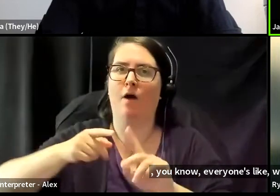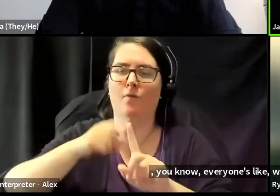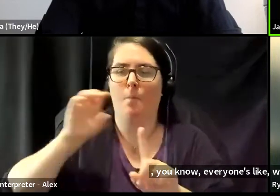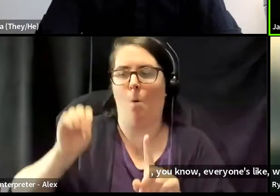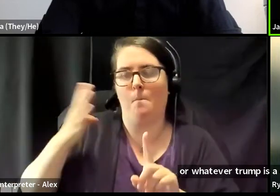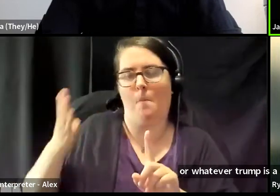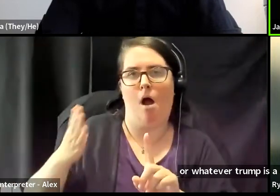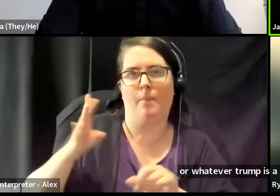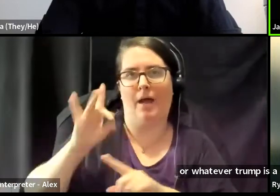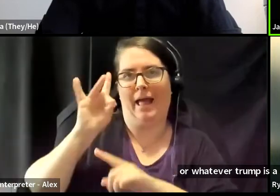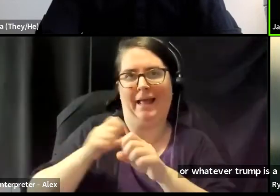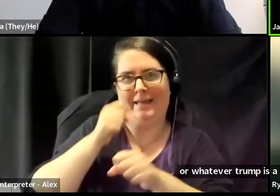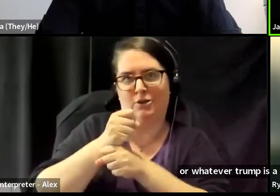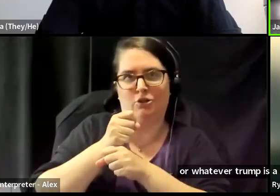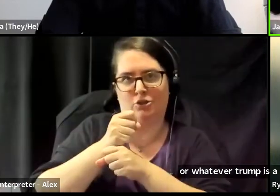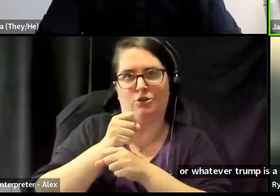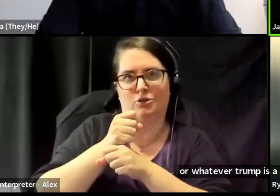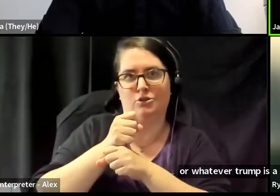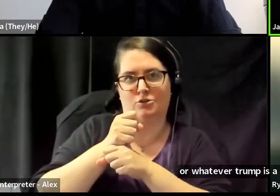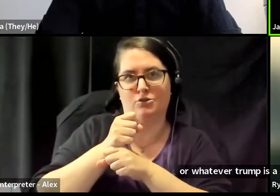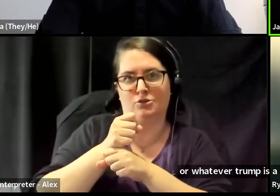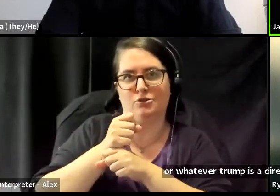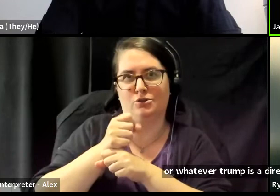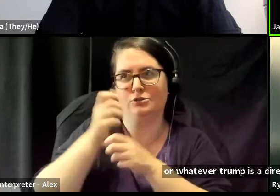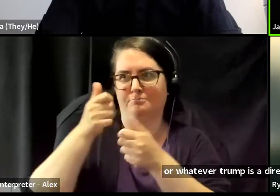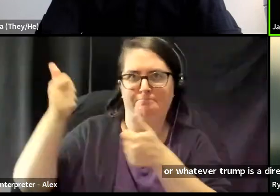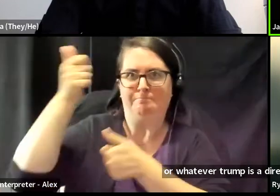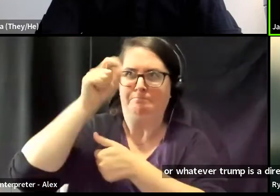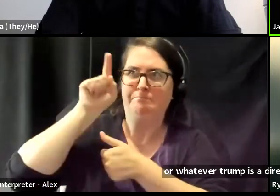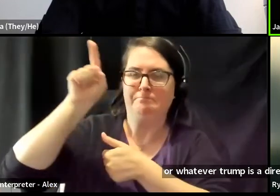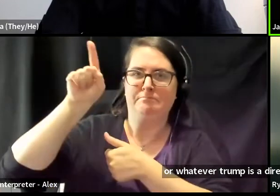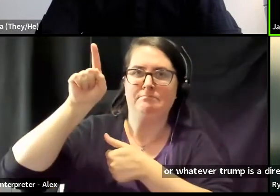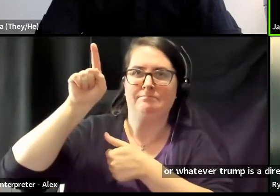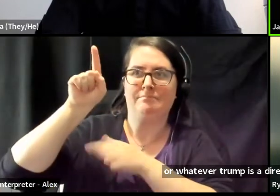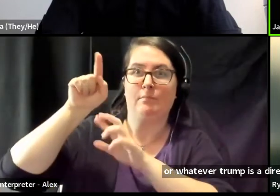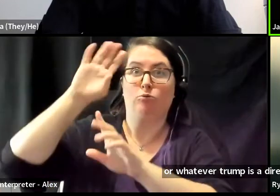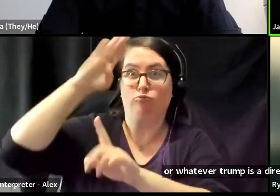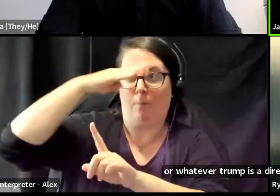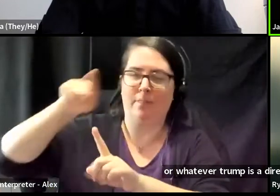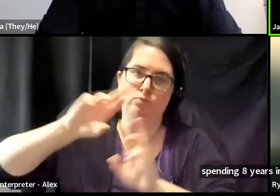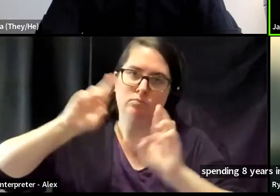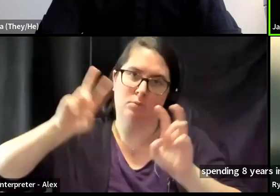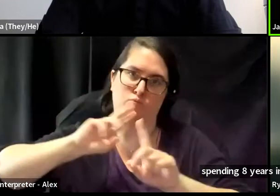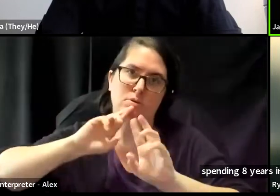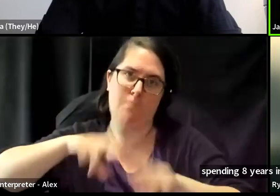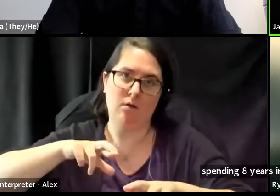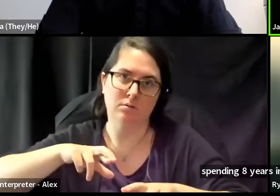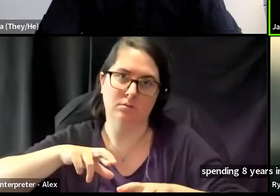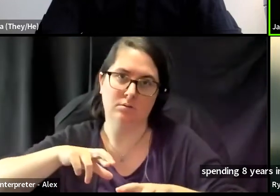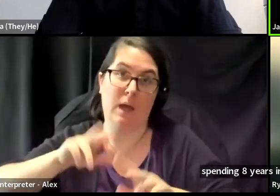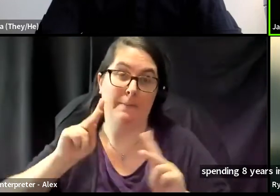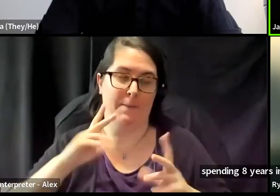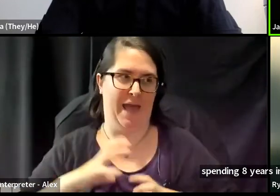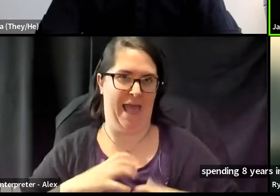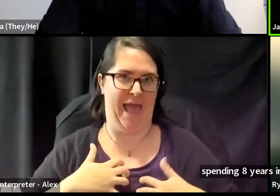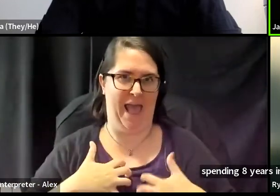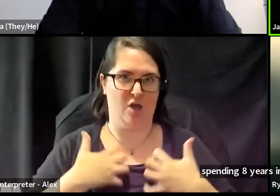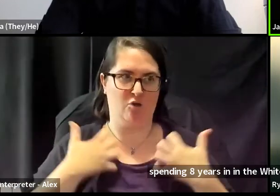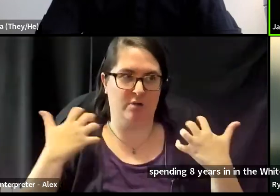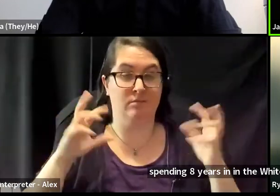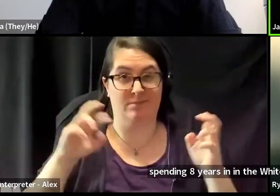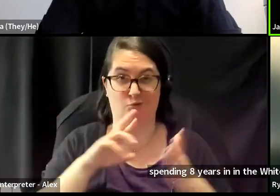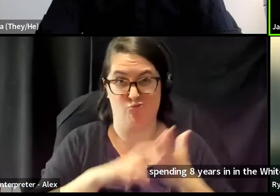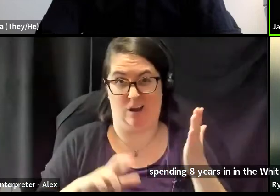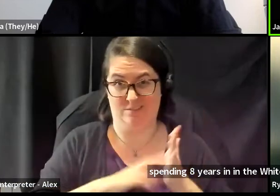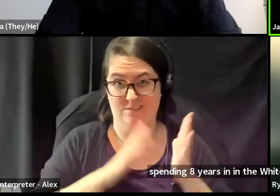8 years in the White House. And people were really angry. The racist people